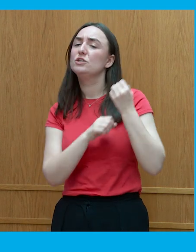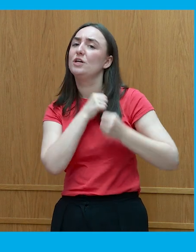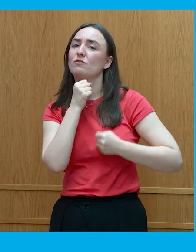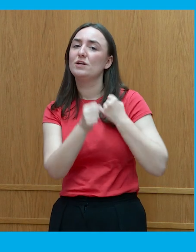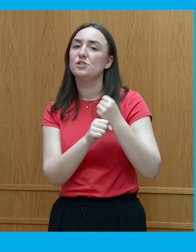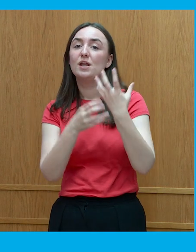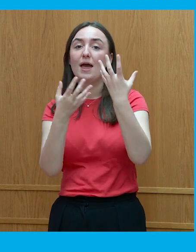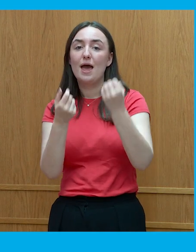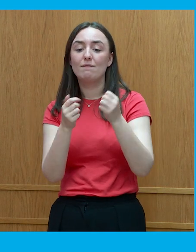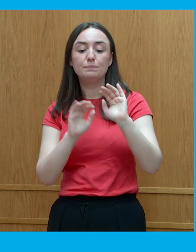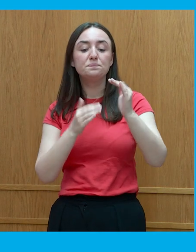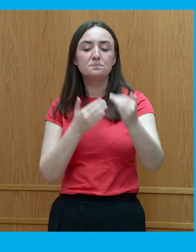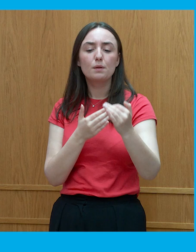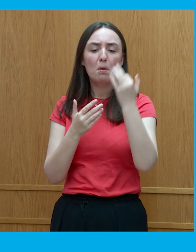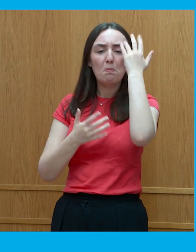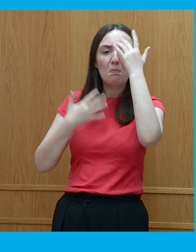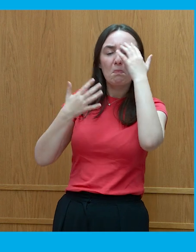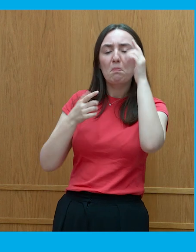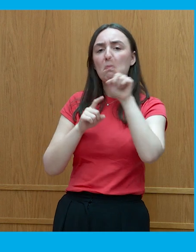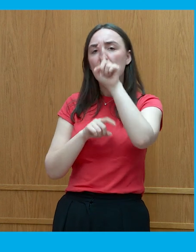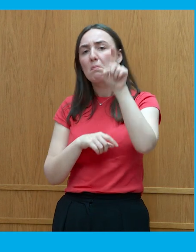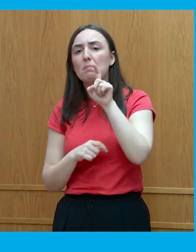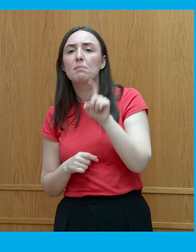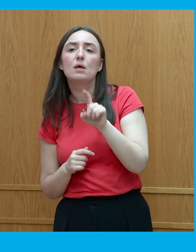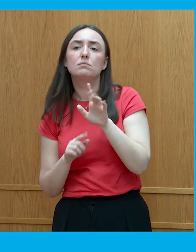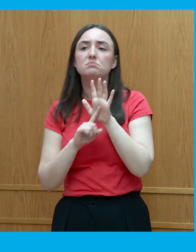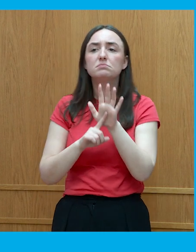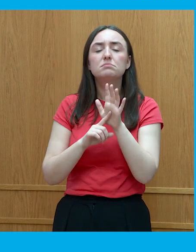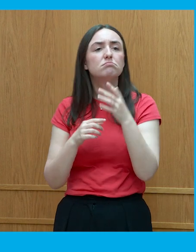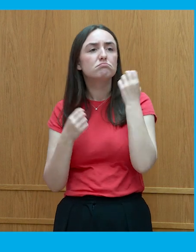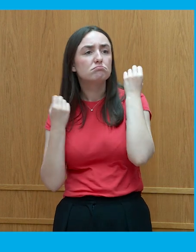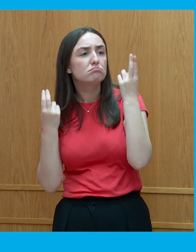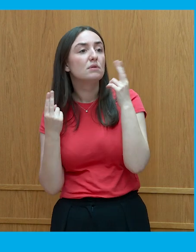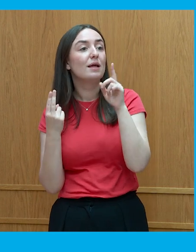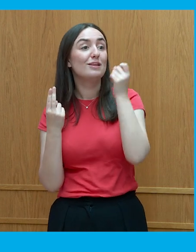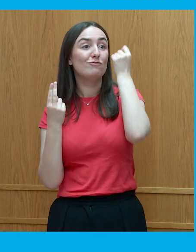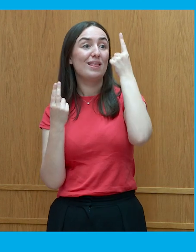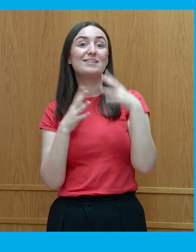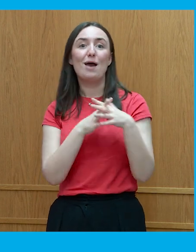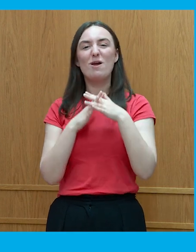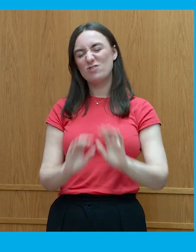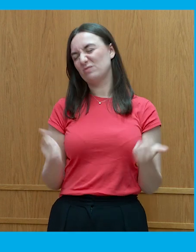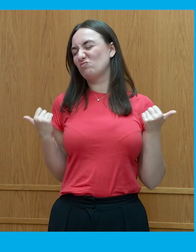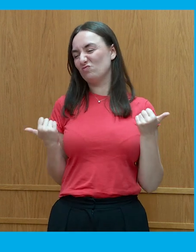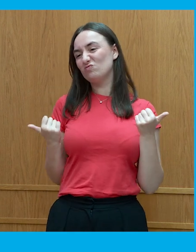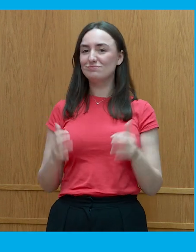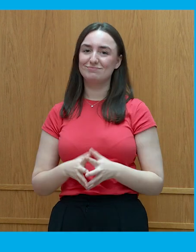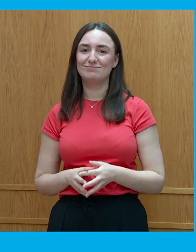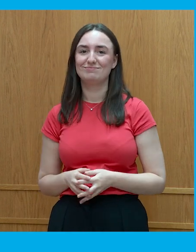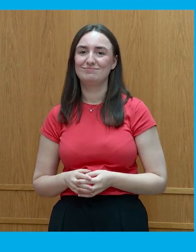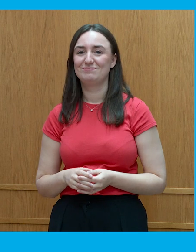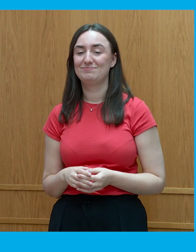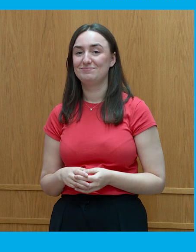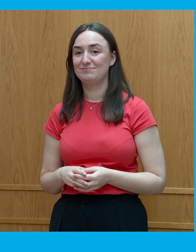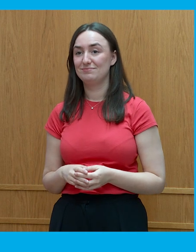that period of questioning and pushing, and then they end up realizing why America is so awesome. So